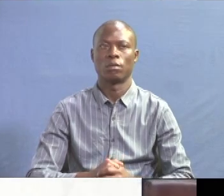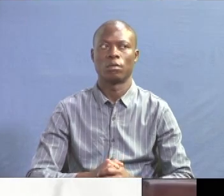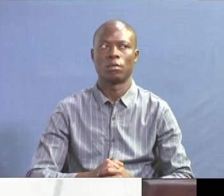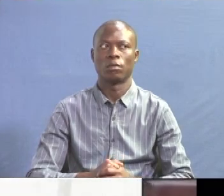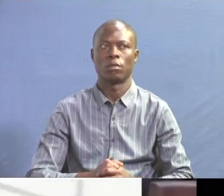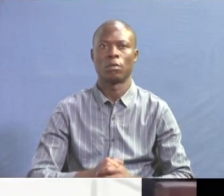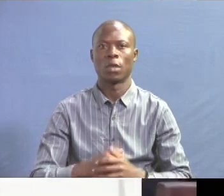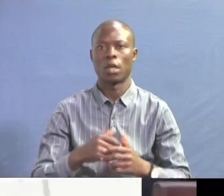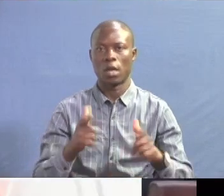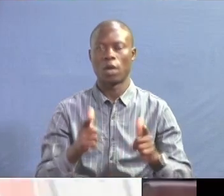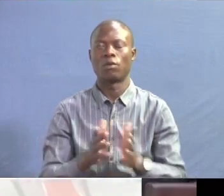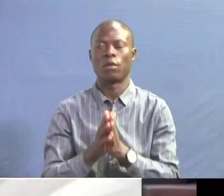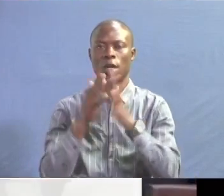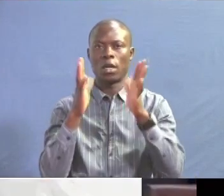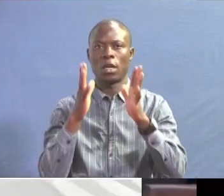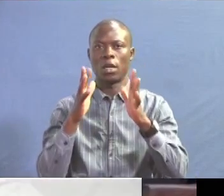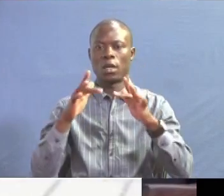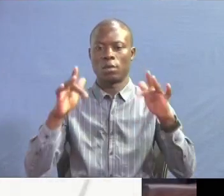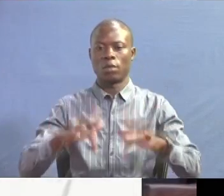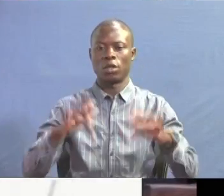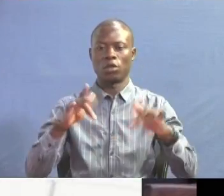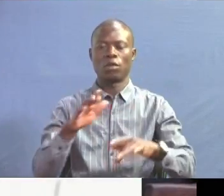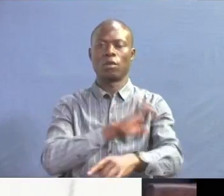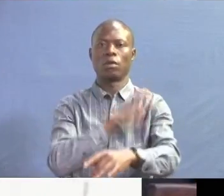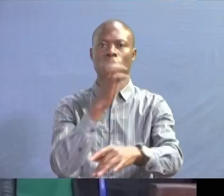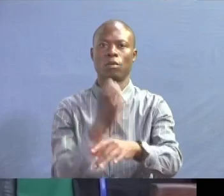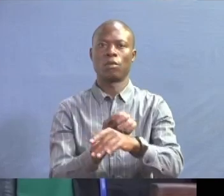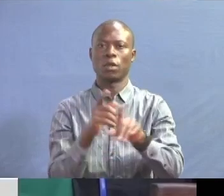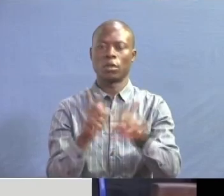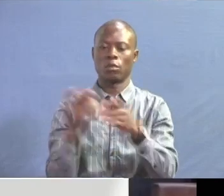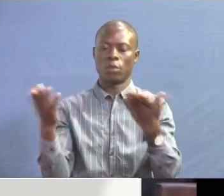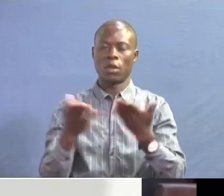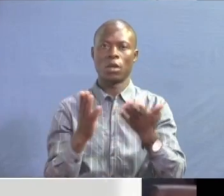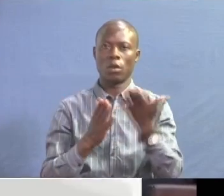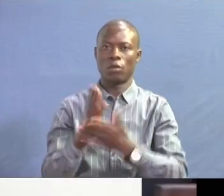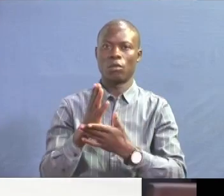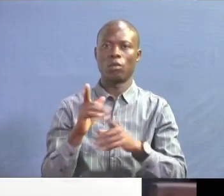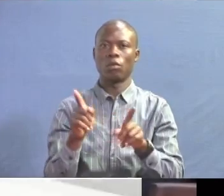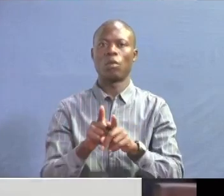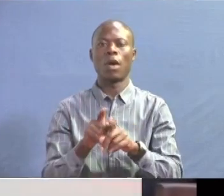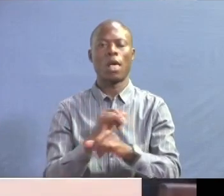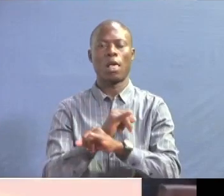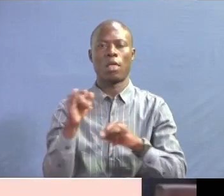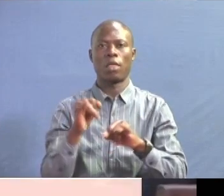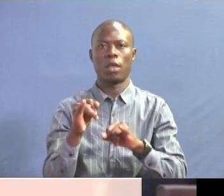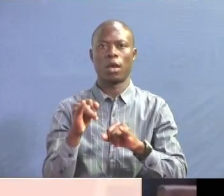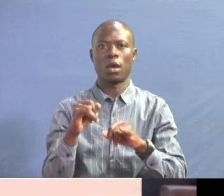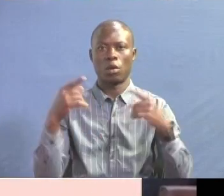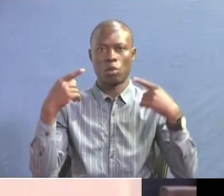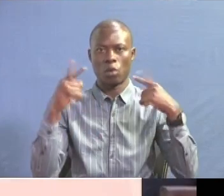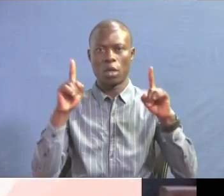While recognized the president's effort to bring growth and prosperity,